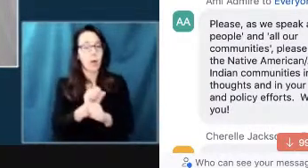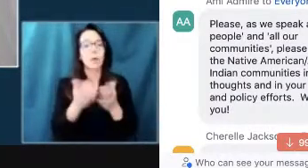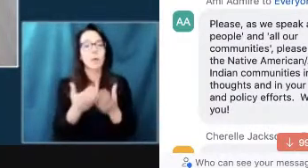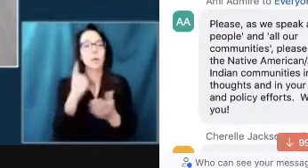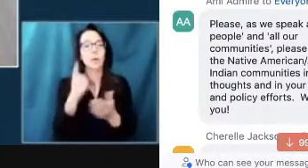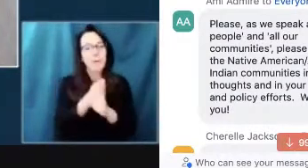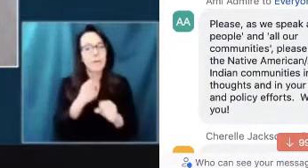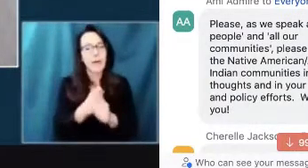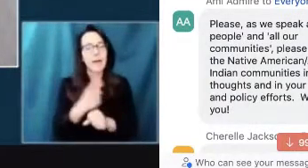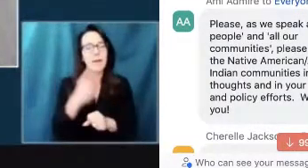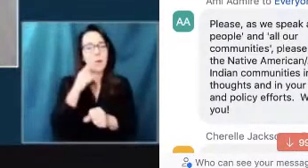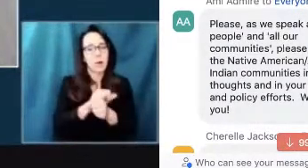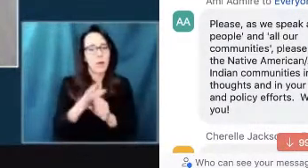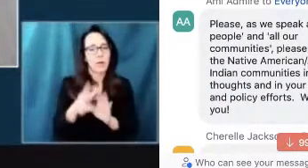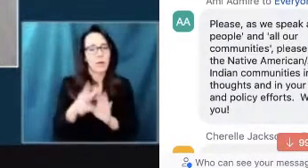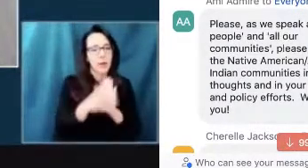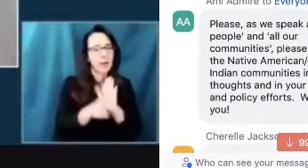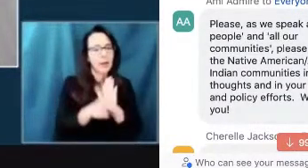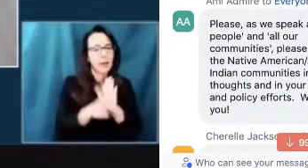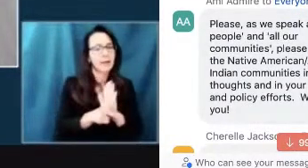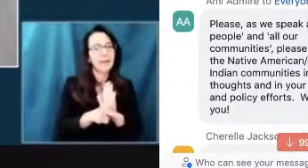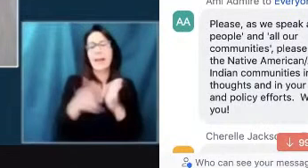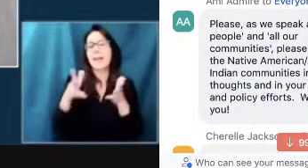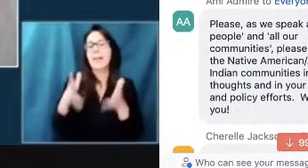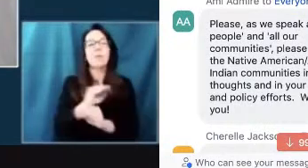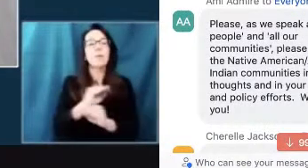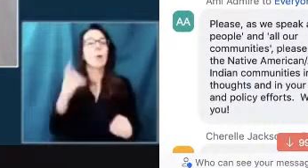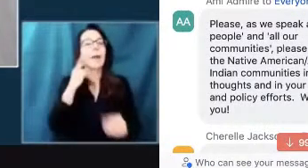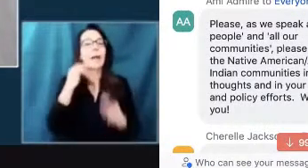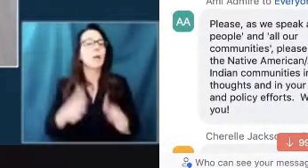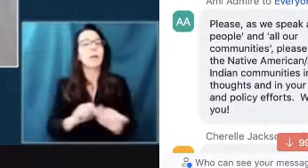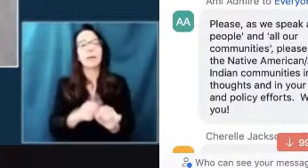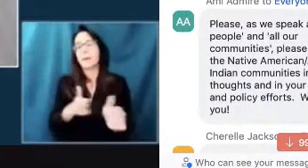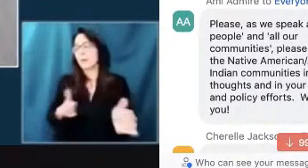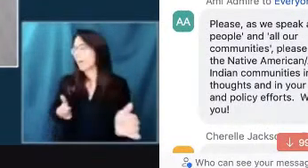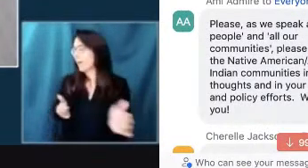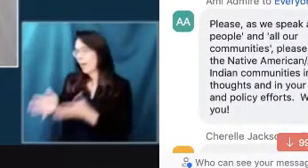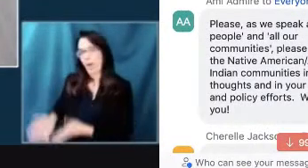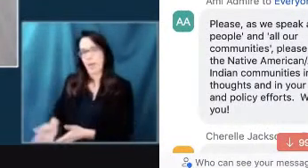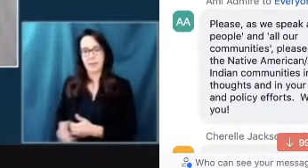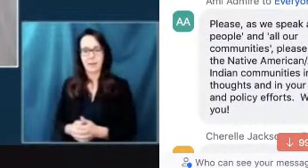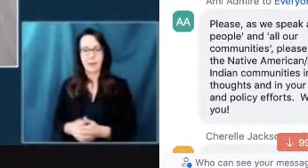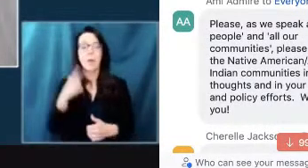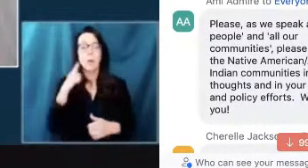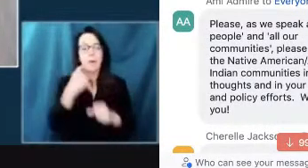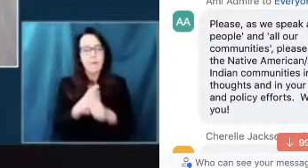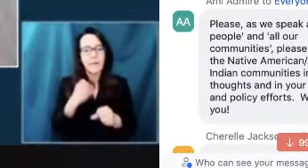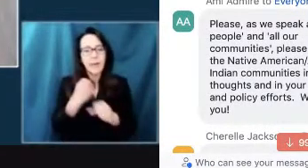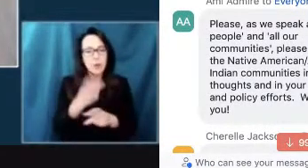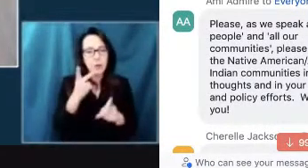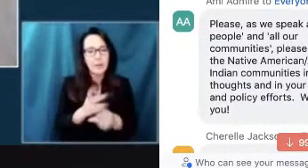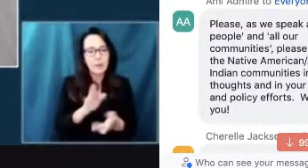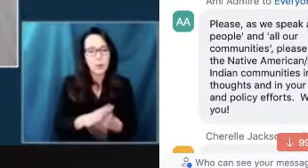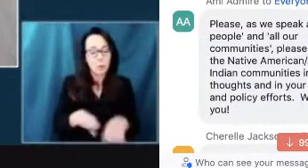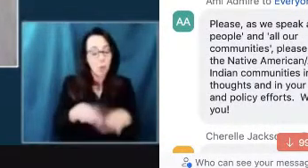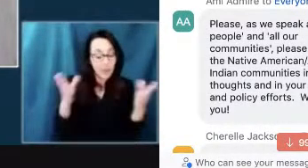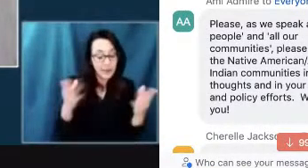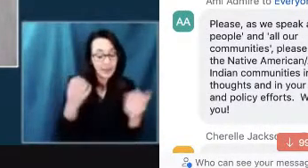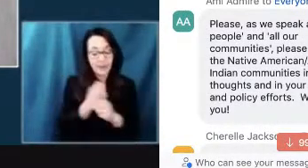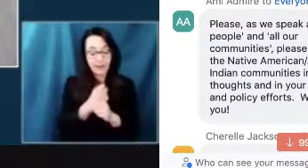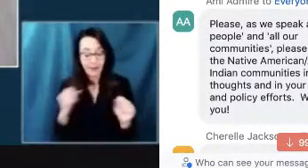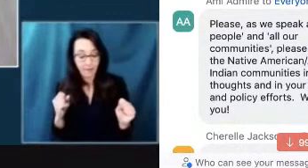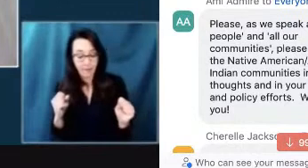leave any Californians behind. We will fight to keep schools open and safe. We will fight for